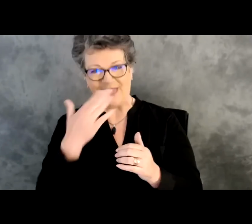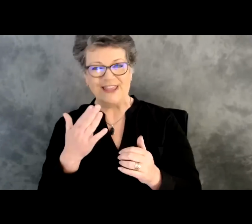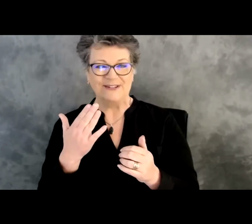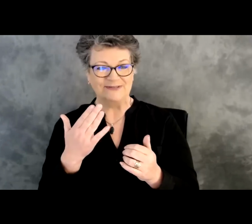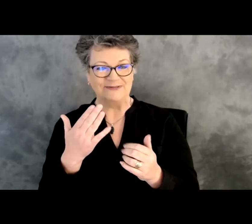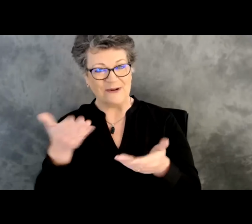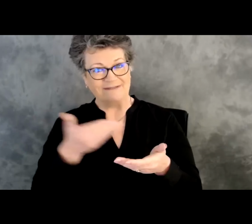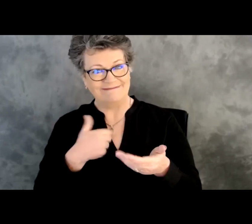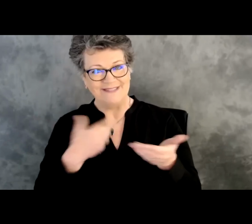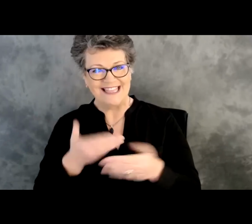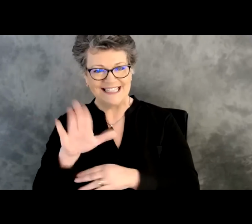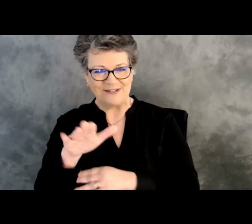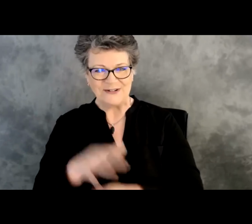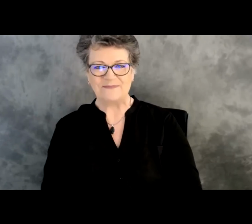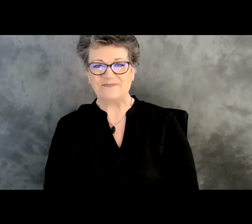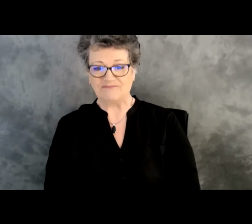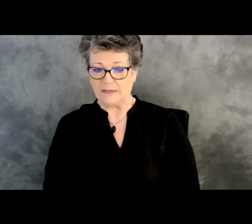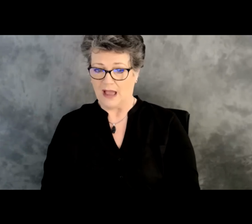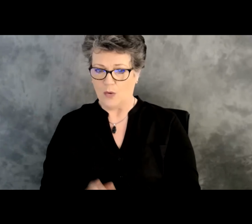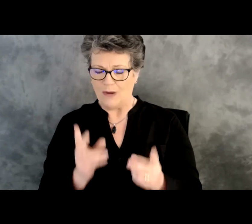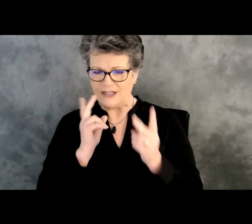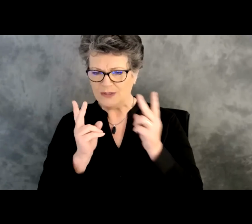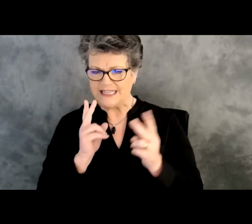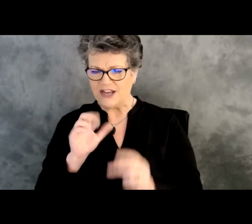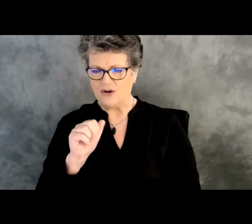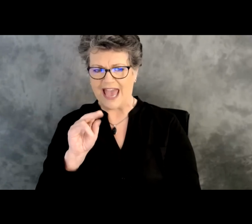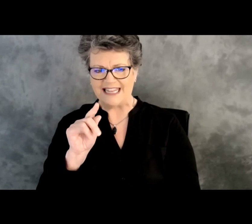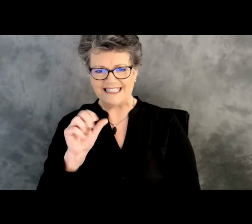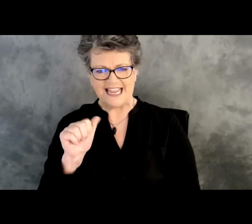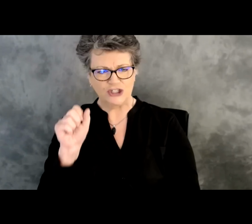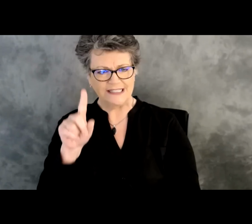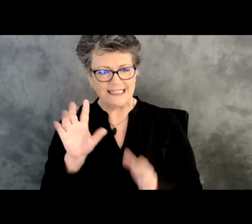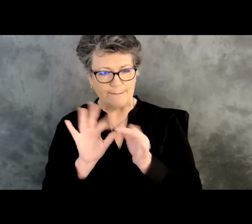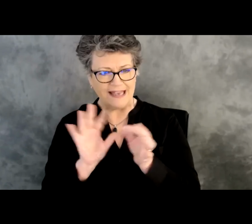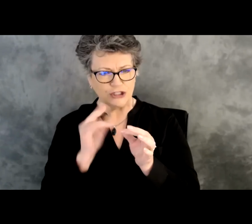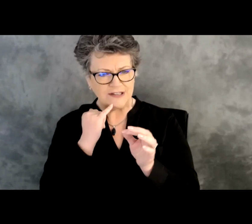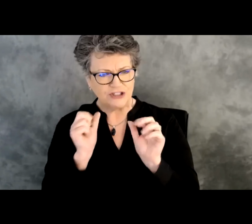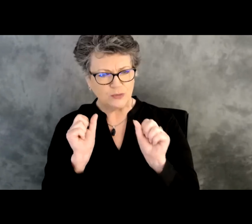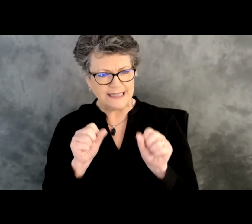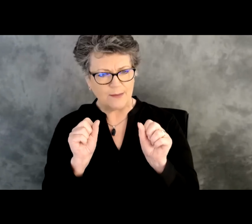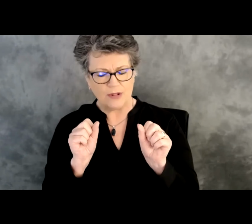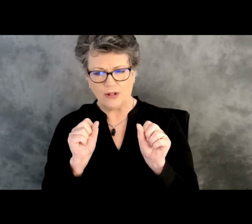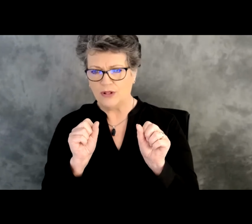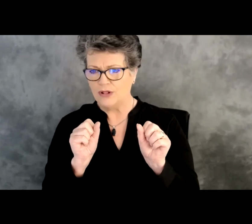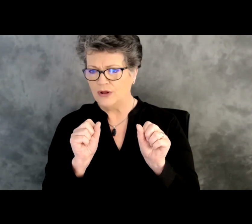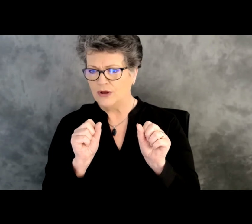afternoon. Wanted to see if, I know Anastasia sent a message if she was able to